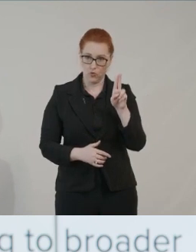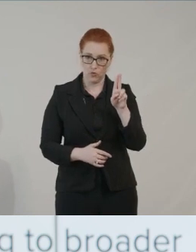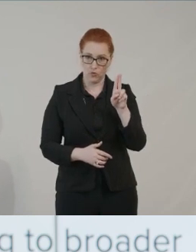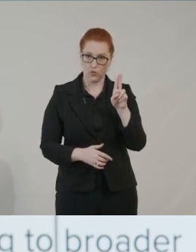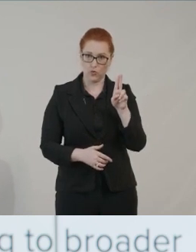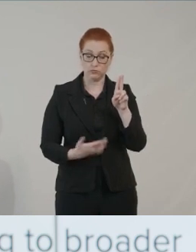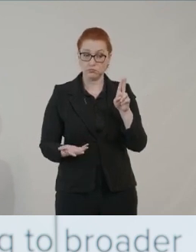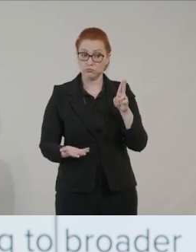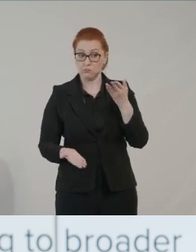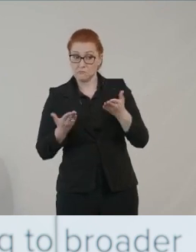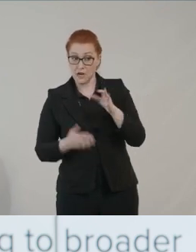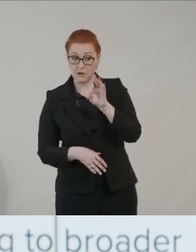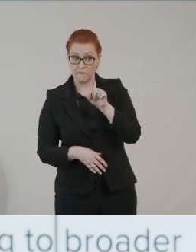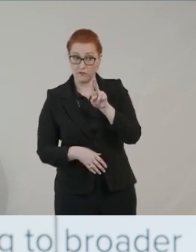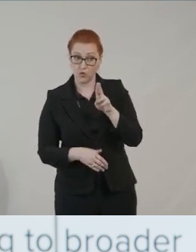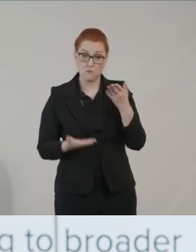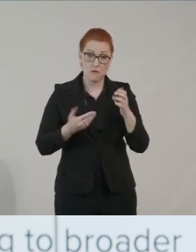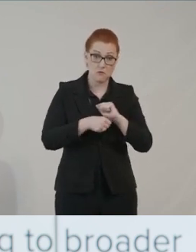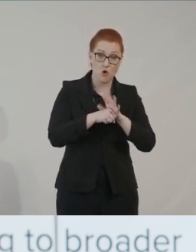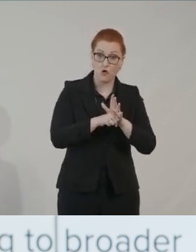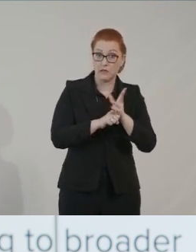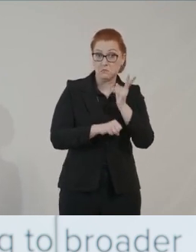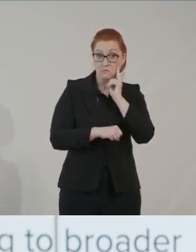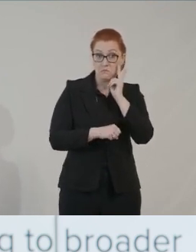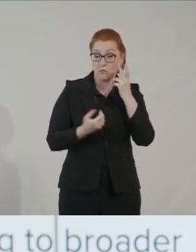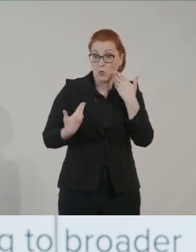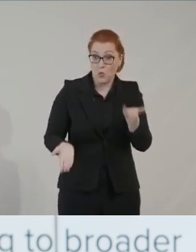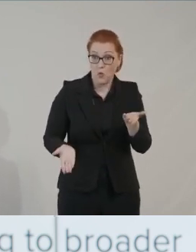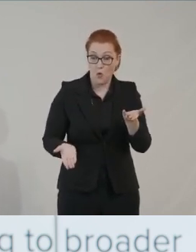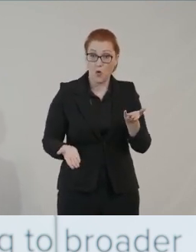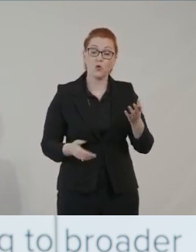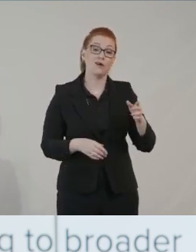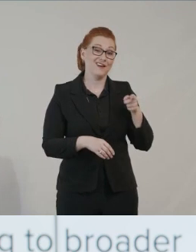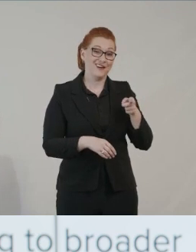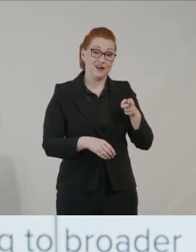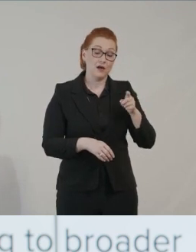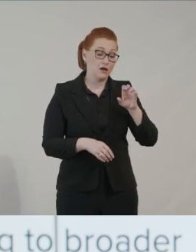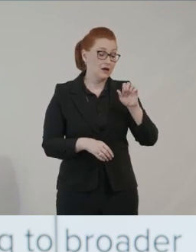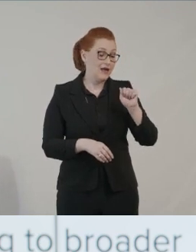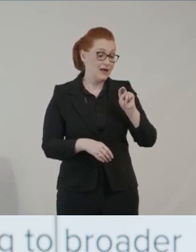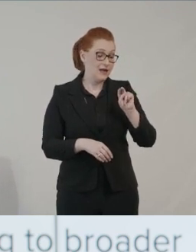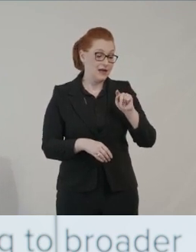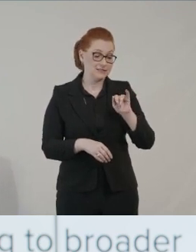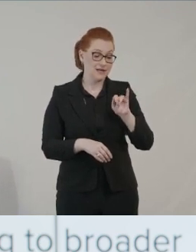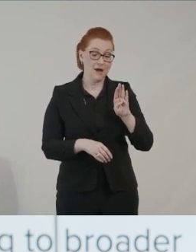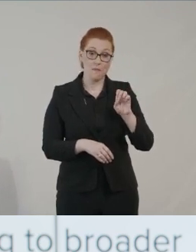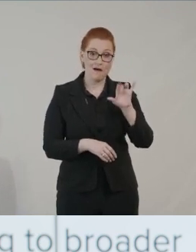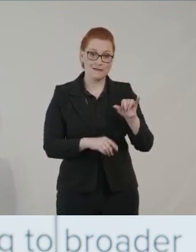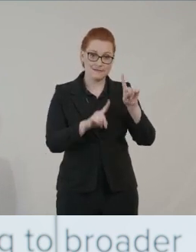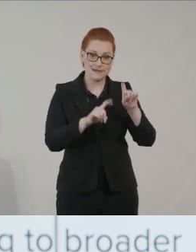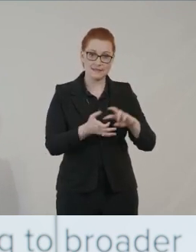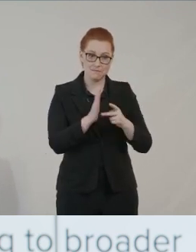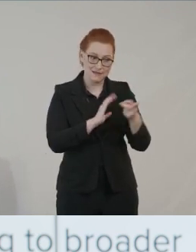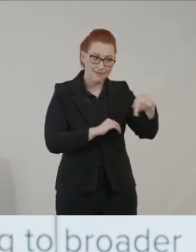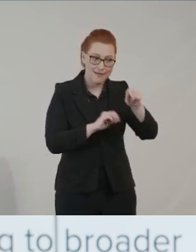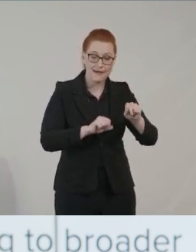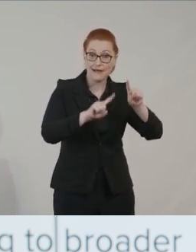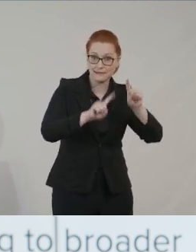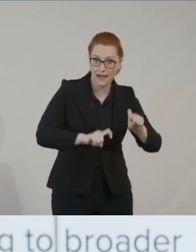contracted COVID-19, and we'll also be able to hear from the medical professionals on what that means for